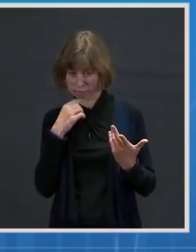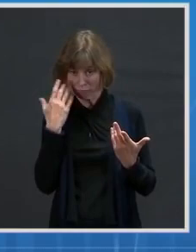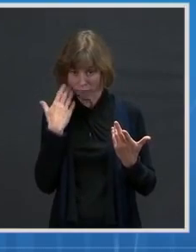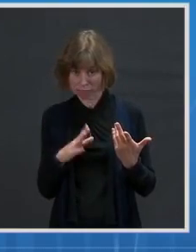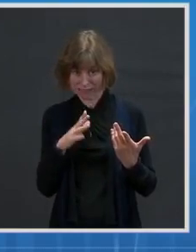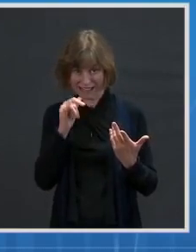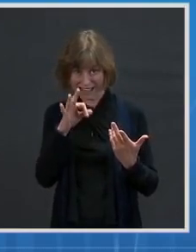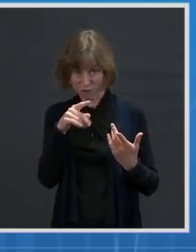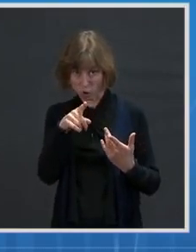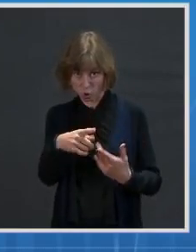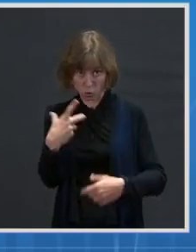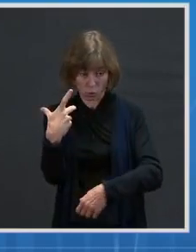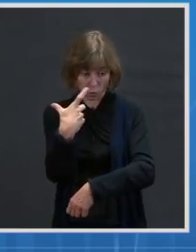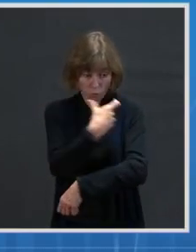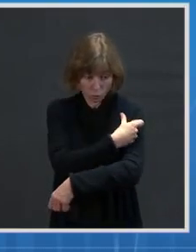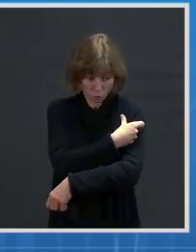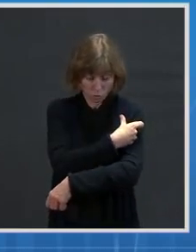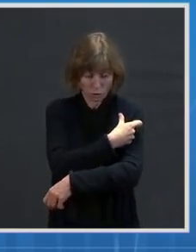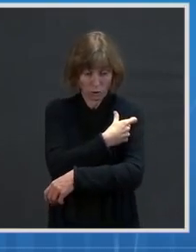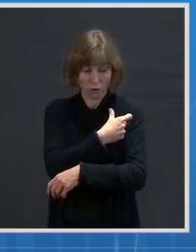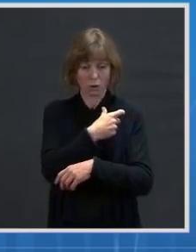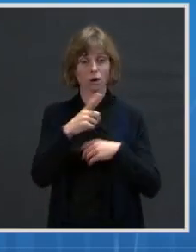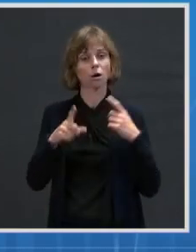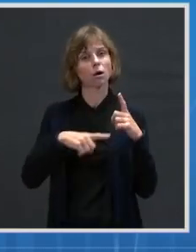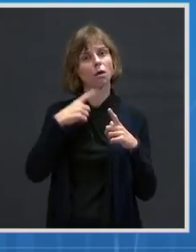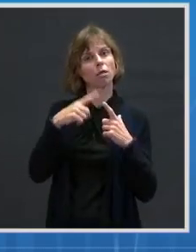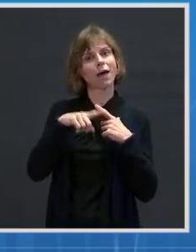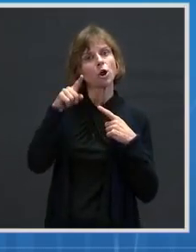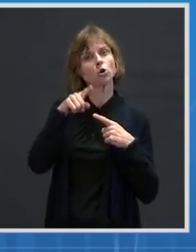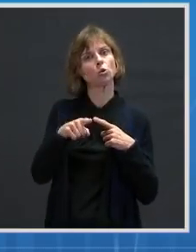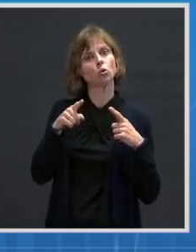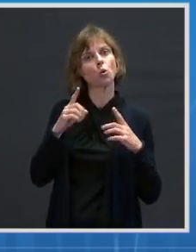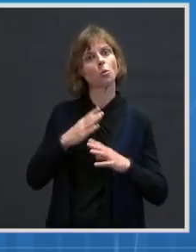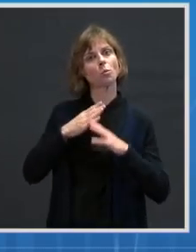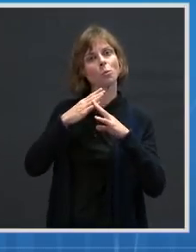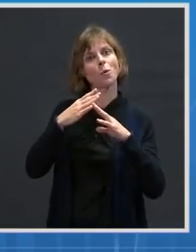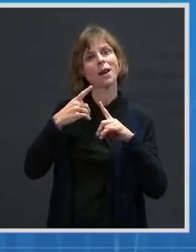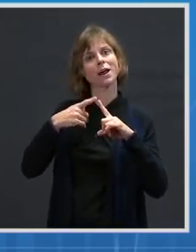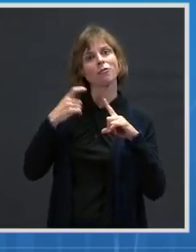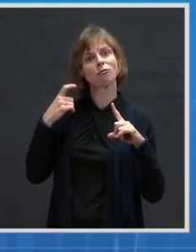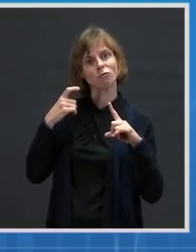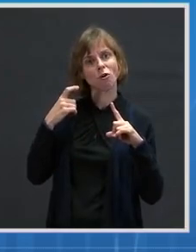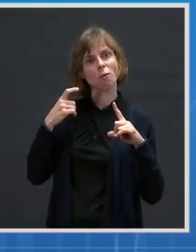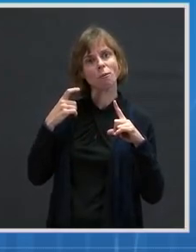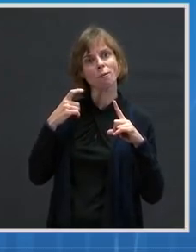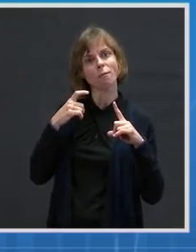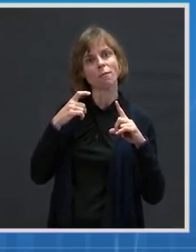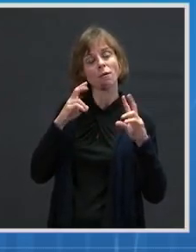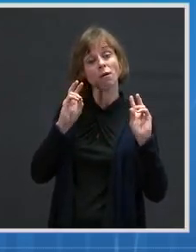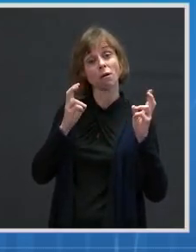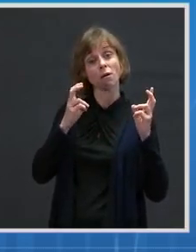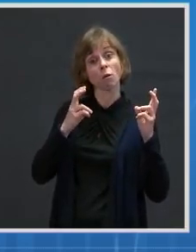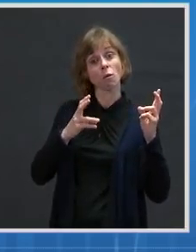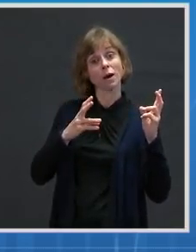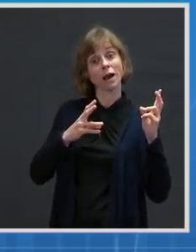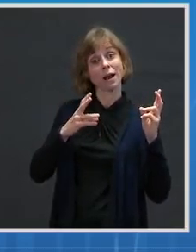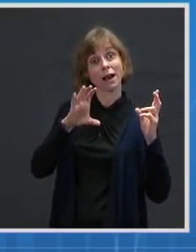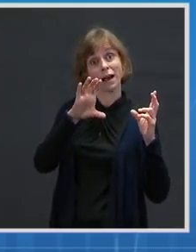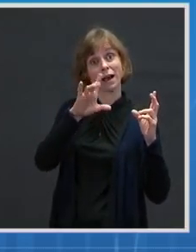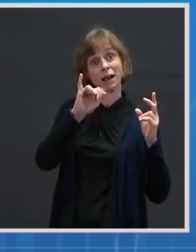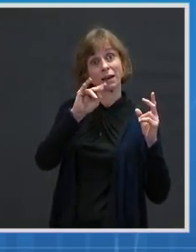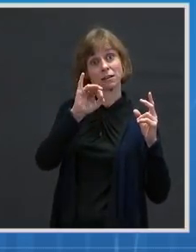protected from clinical disease, which is the primary endpoint of the vaccine studies, that you could conceivably